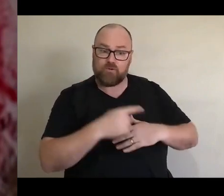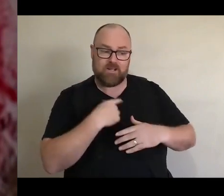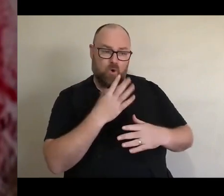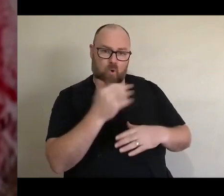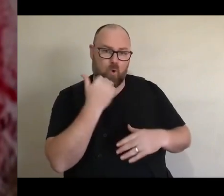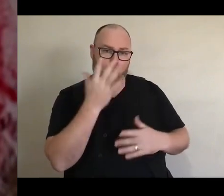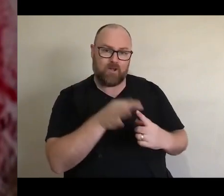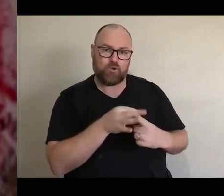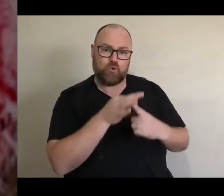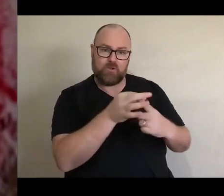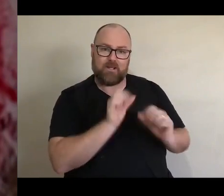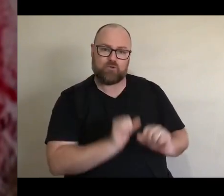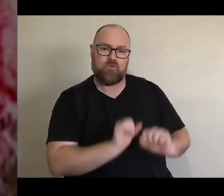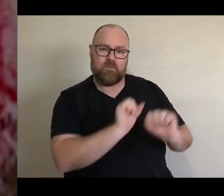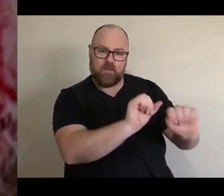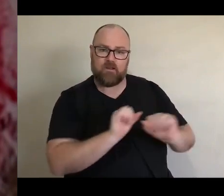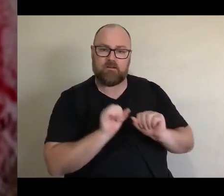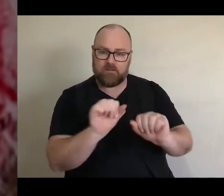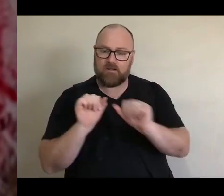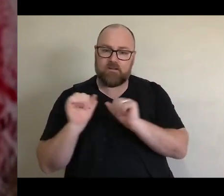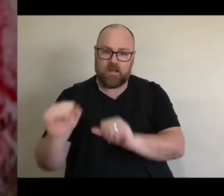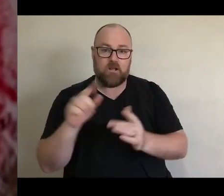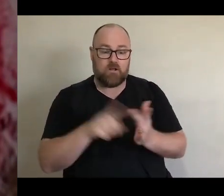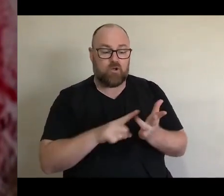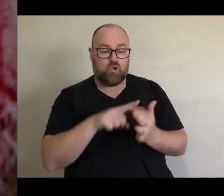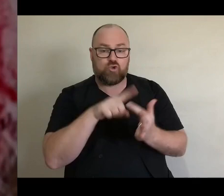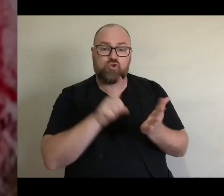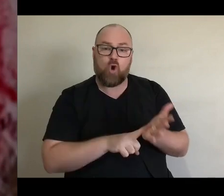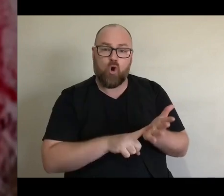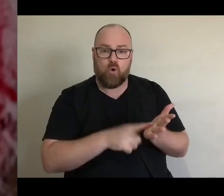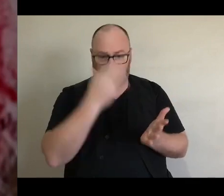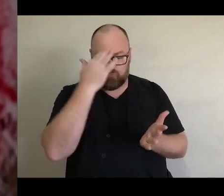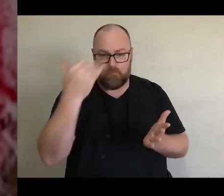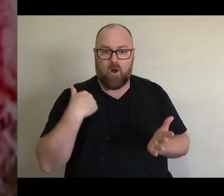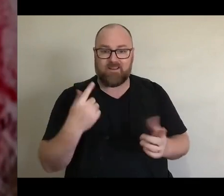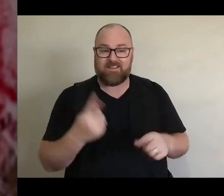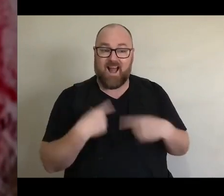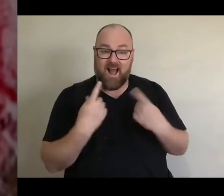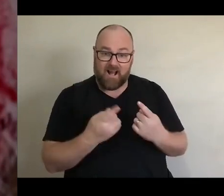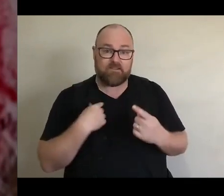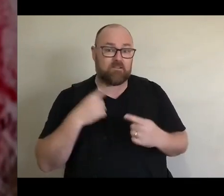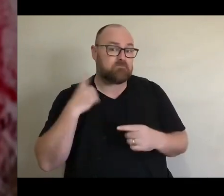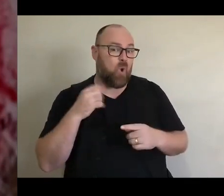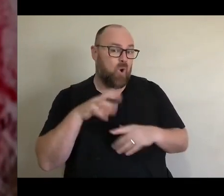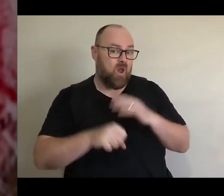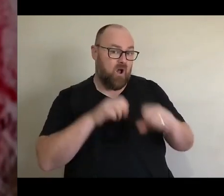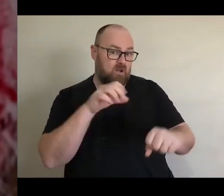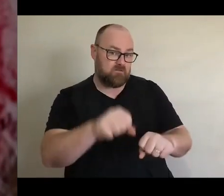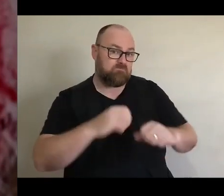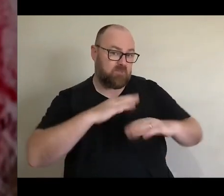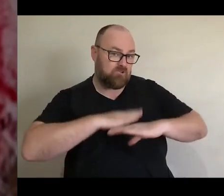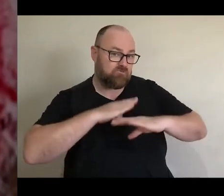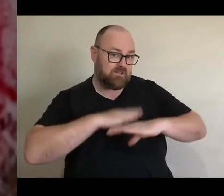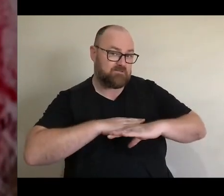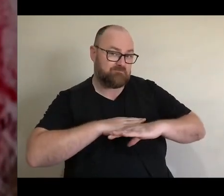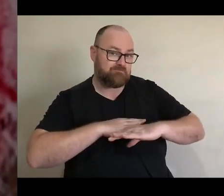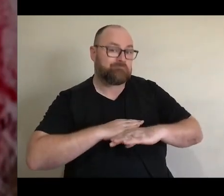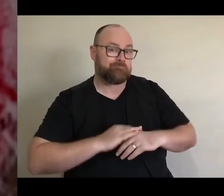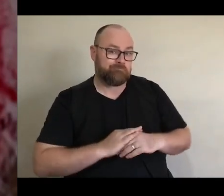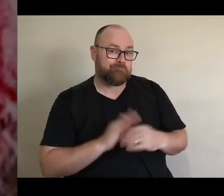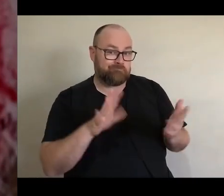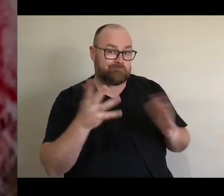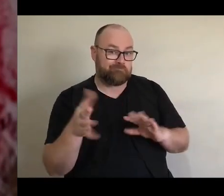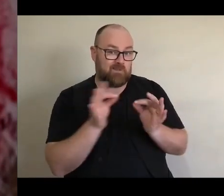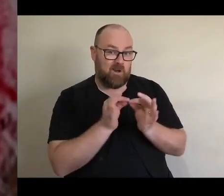Joel reminds us so too are the impacts of colonized, occupied, controlled countries and lands. The biodiversity